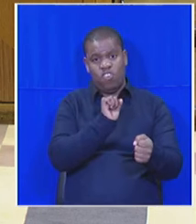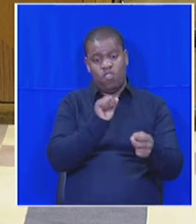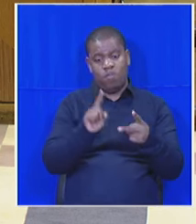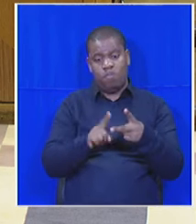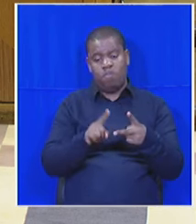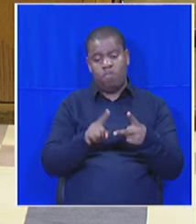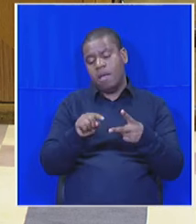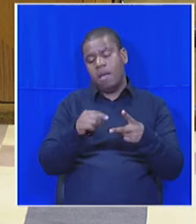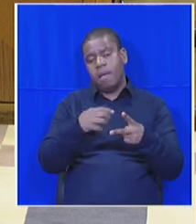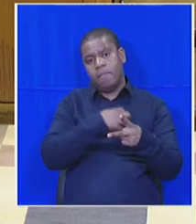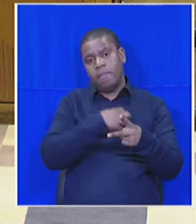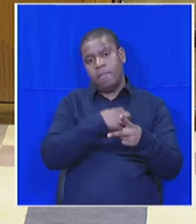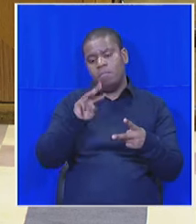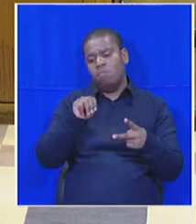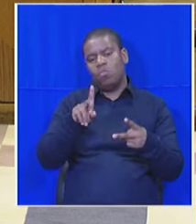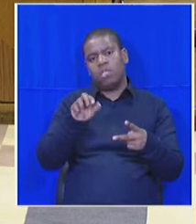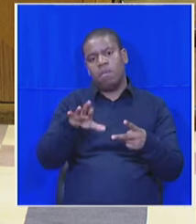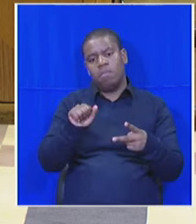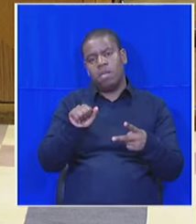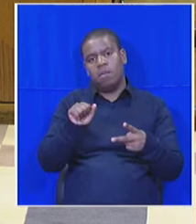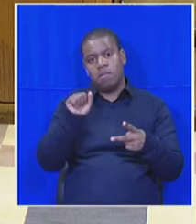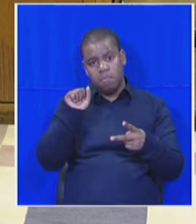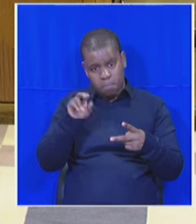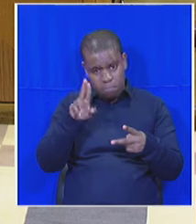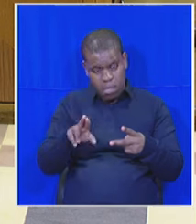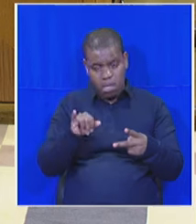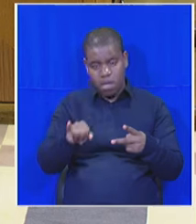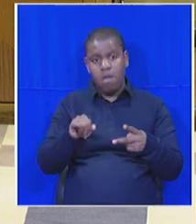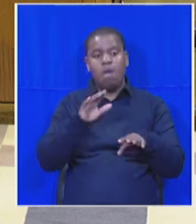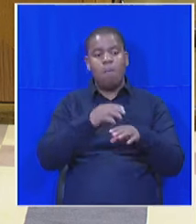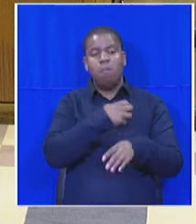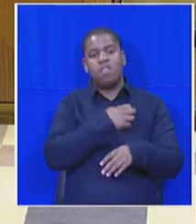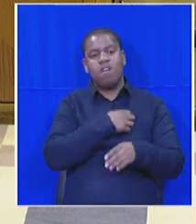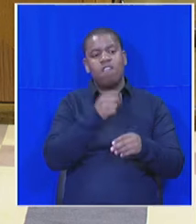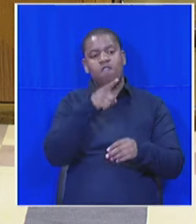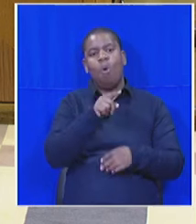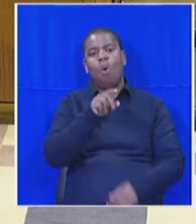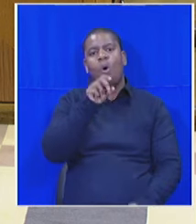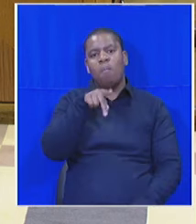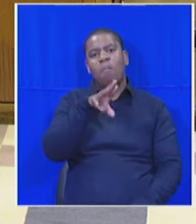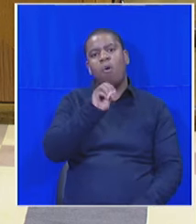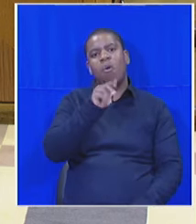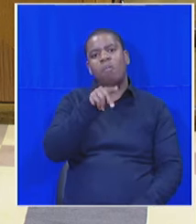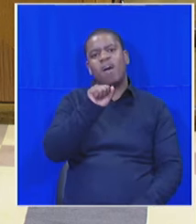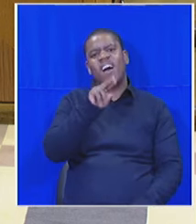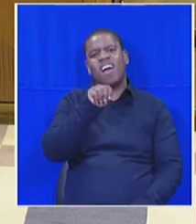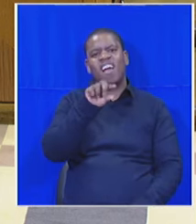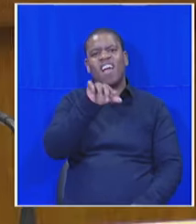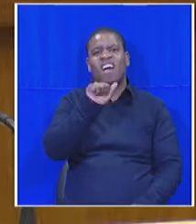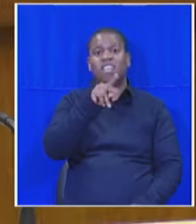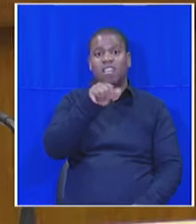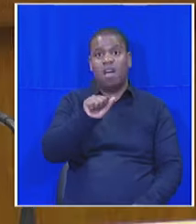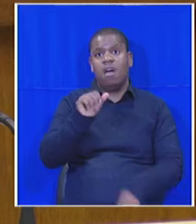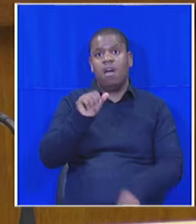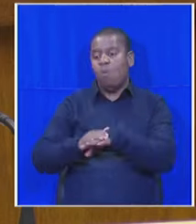State Propaganda, recently declared in her budget vote, and I quote, "To sell their publications, media houses paint this government